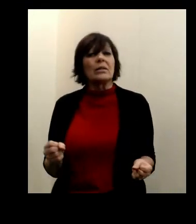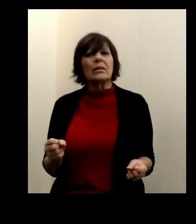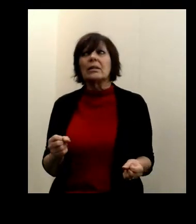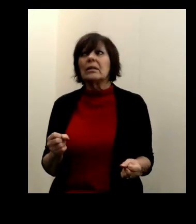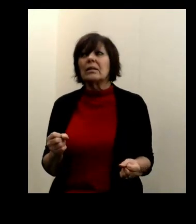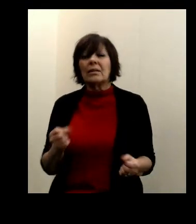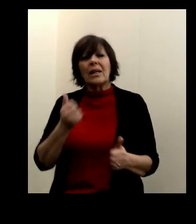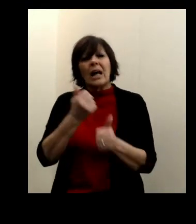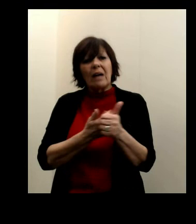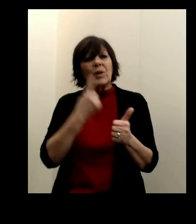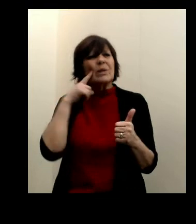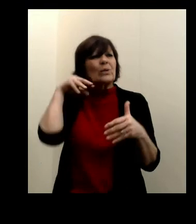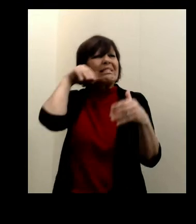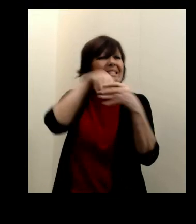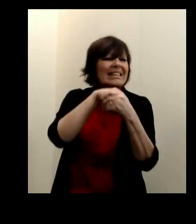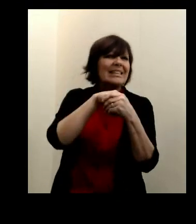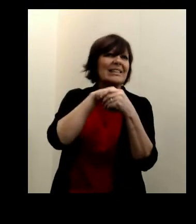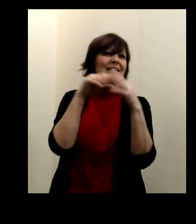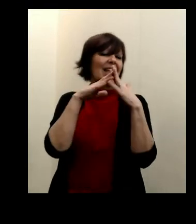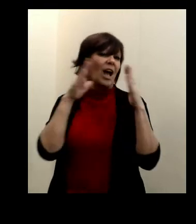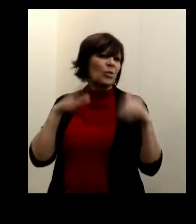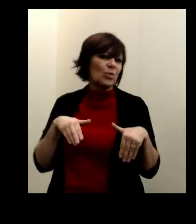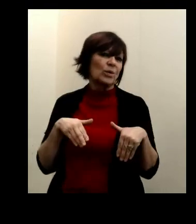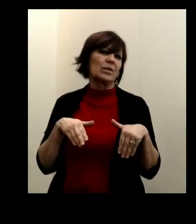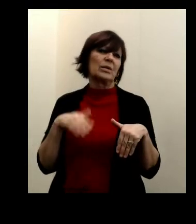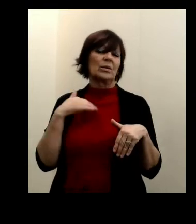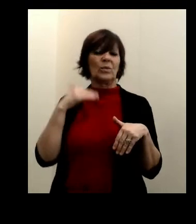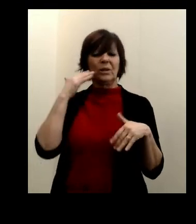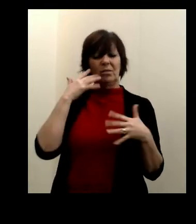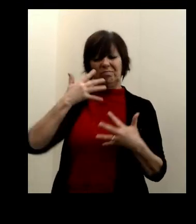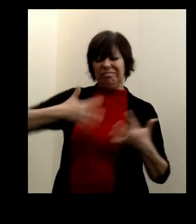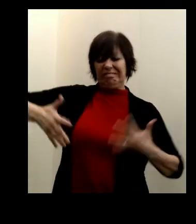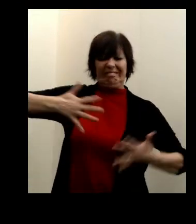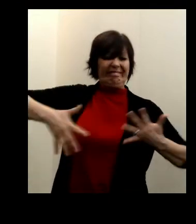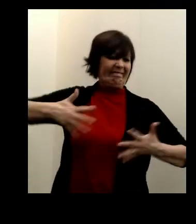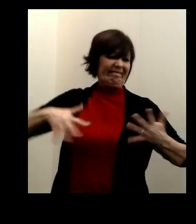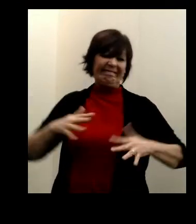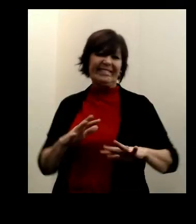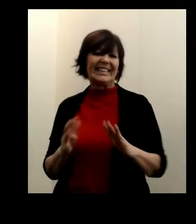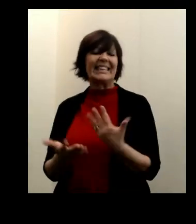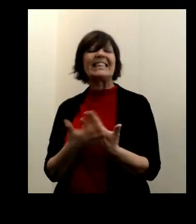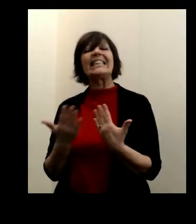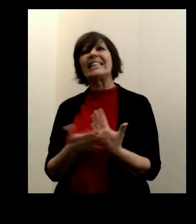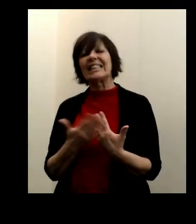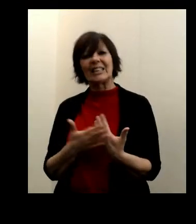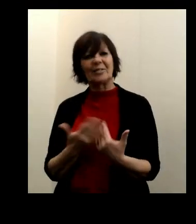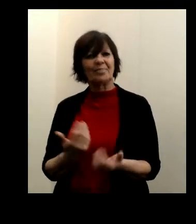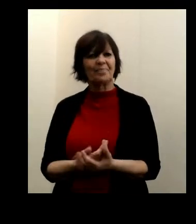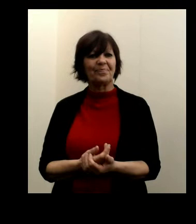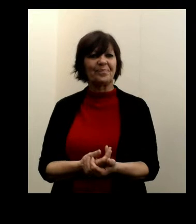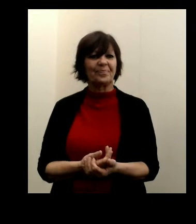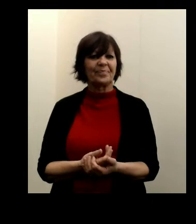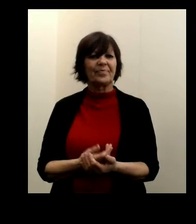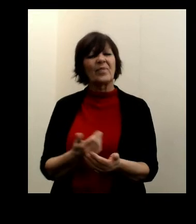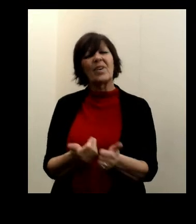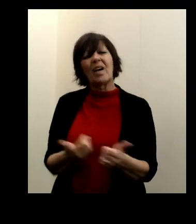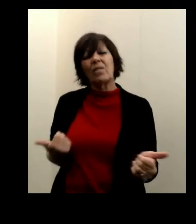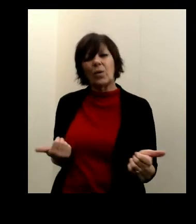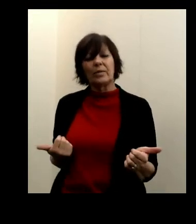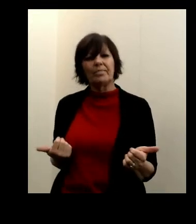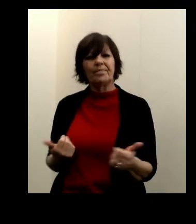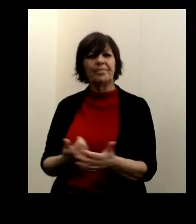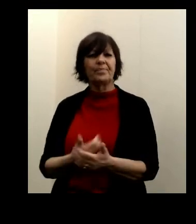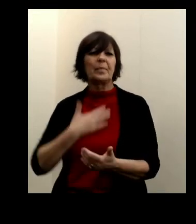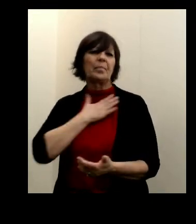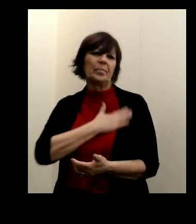so everybody's going inside to gathering where we know that transmission is very, very easily done. So we want to avoid that transmission,